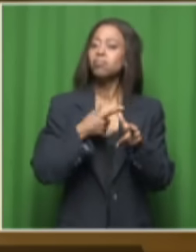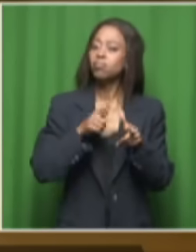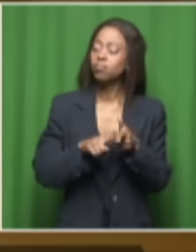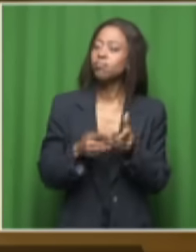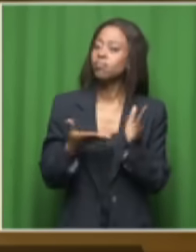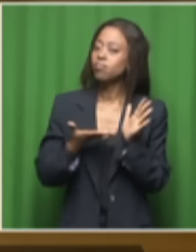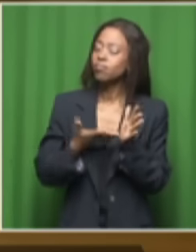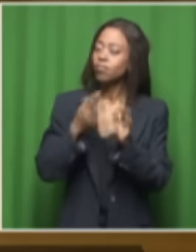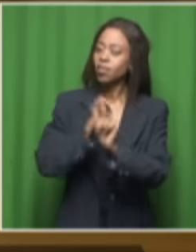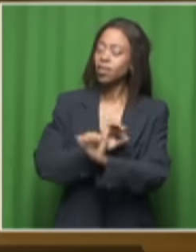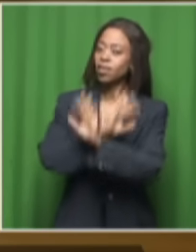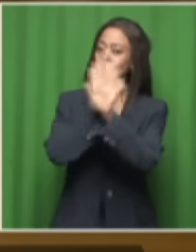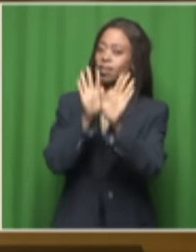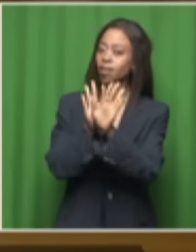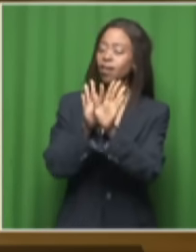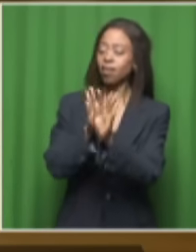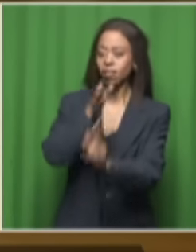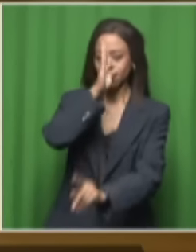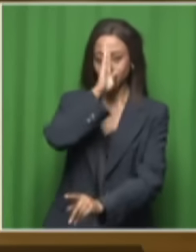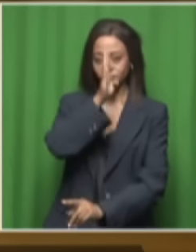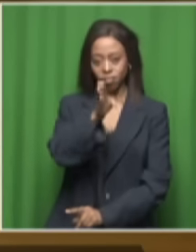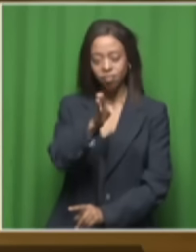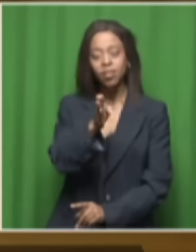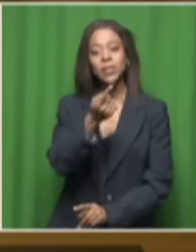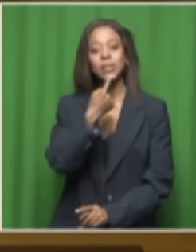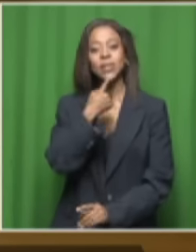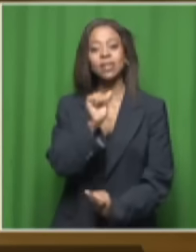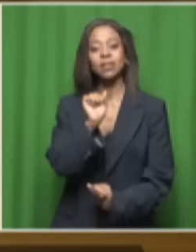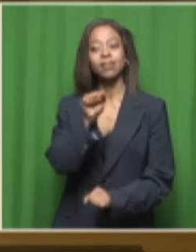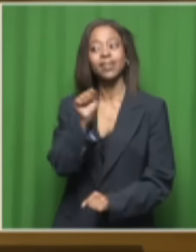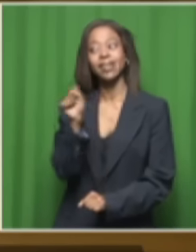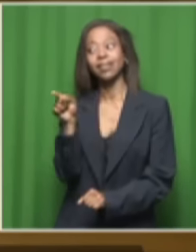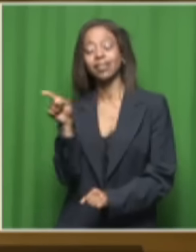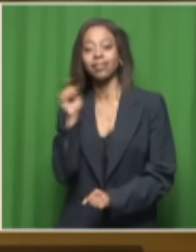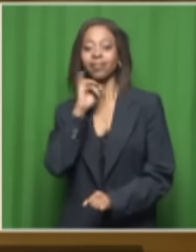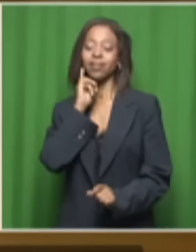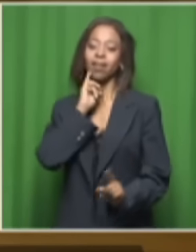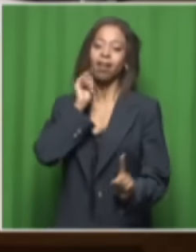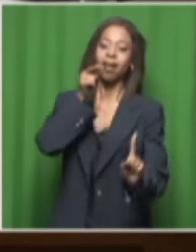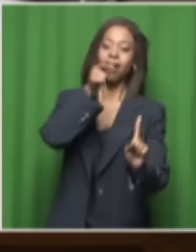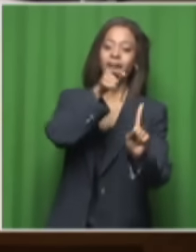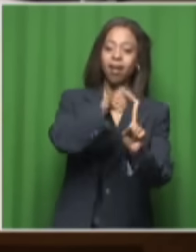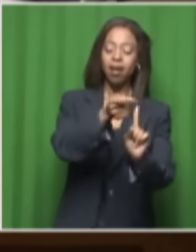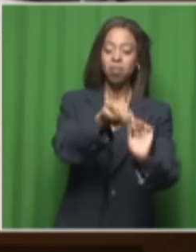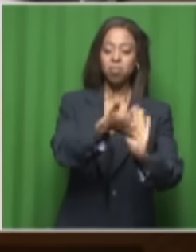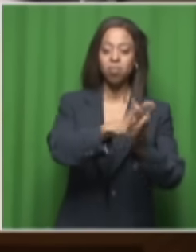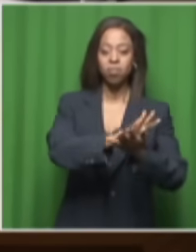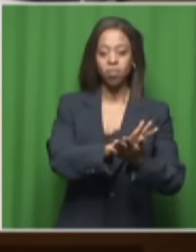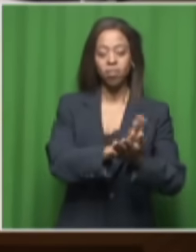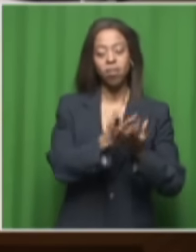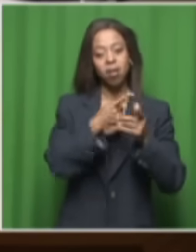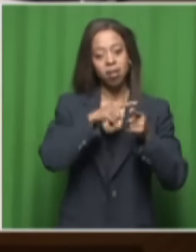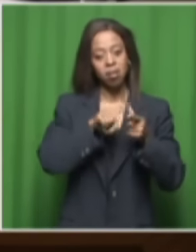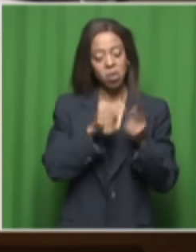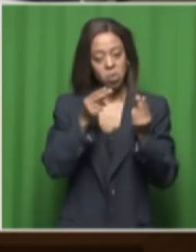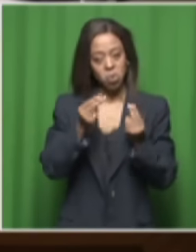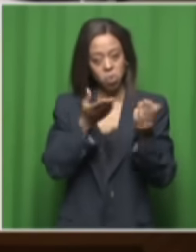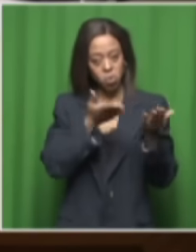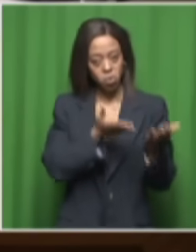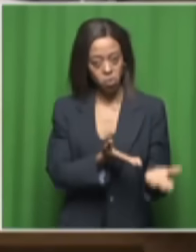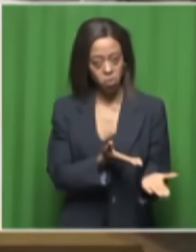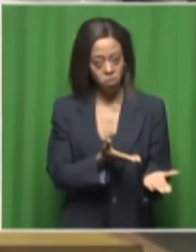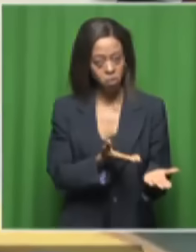a clear, convincing case that intent led to actions which